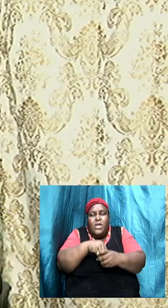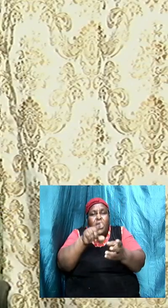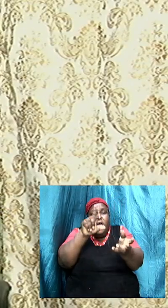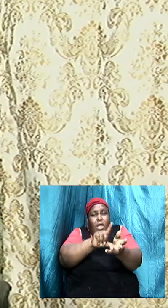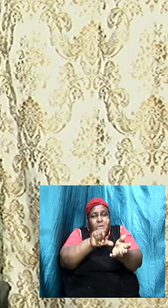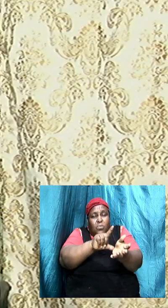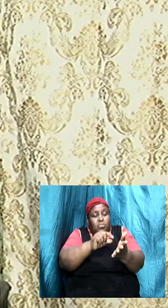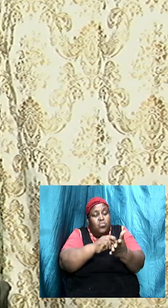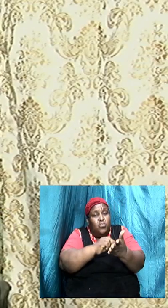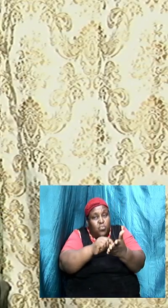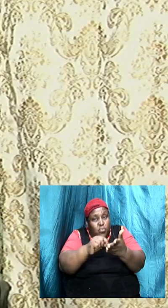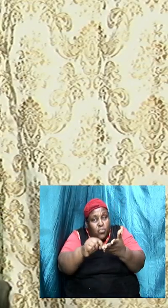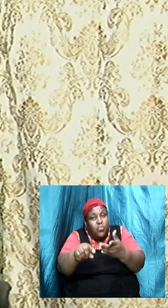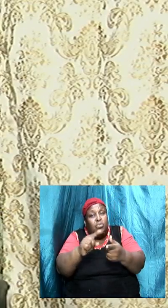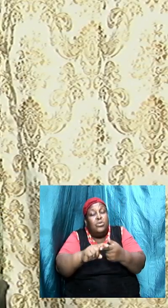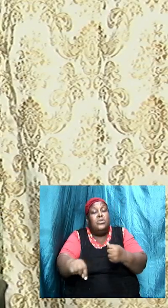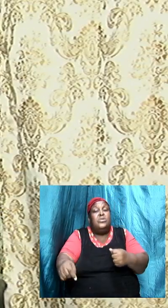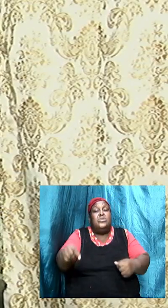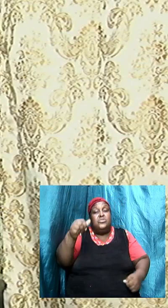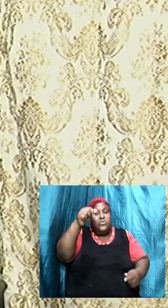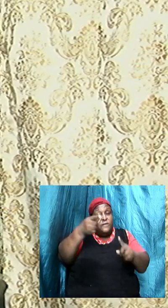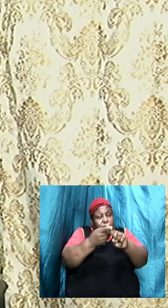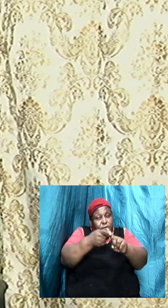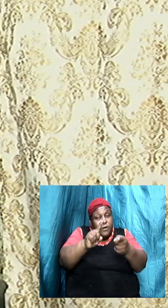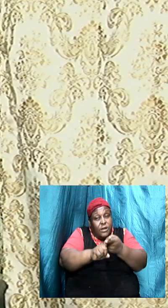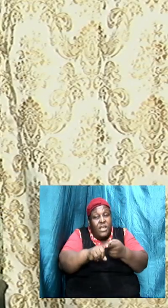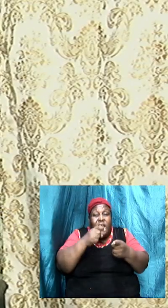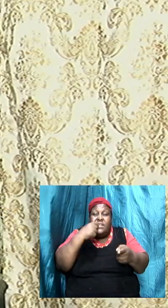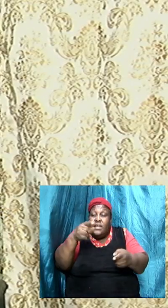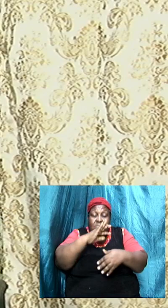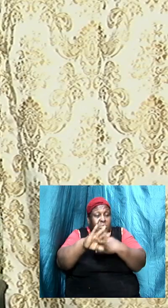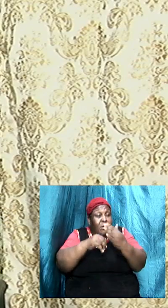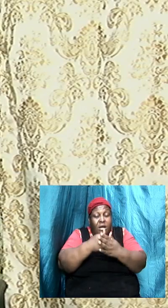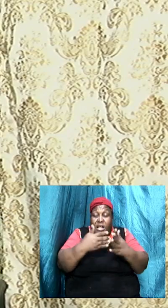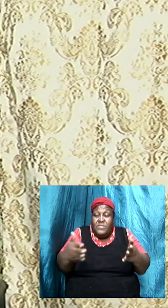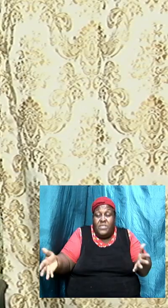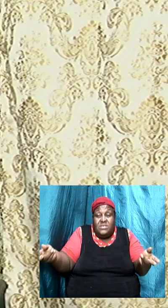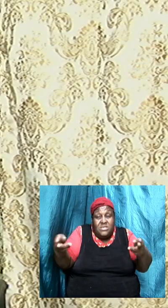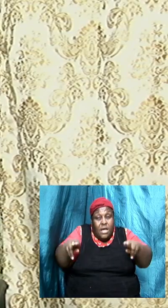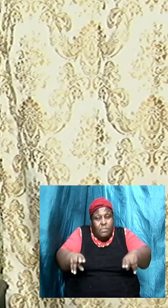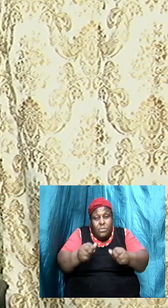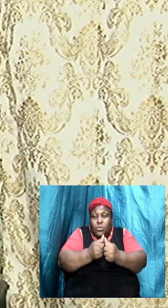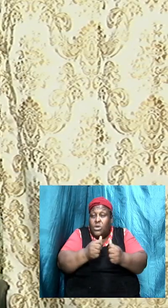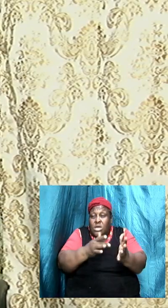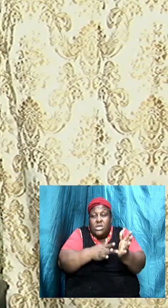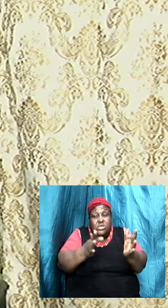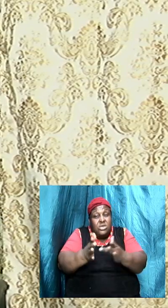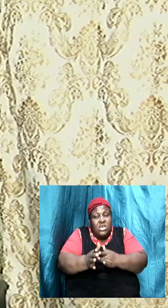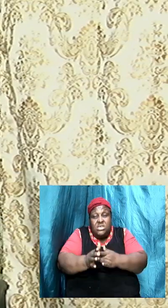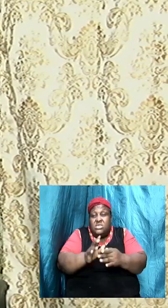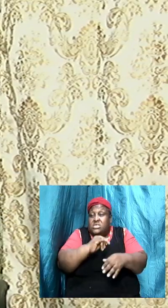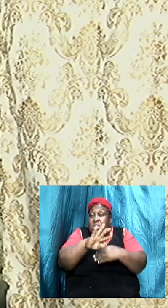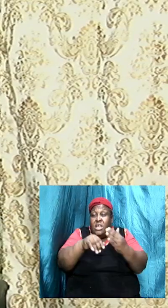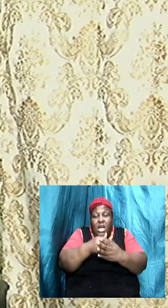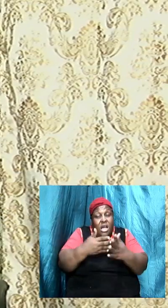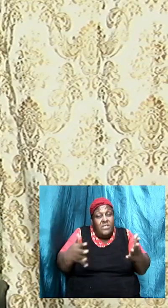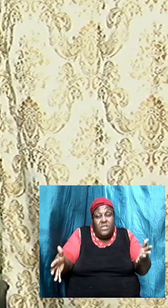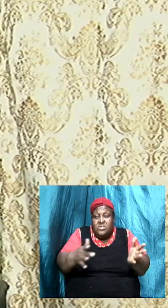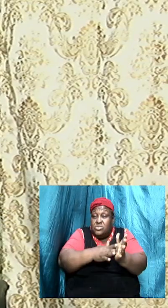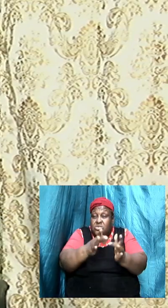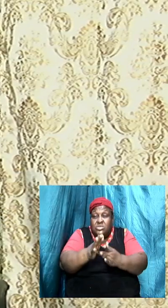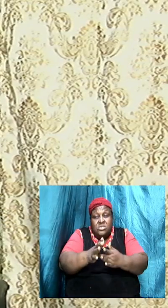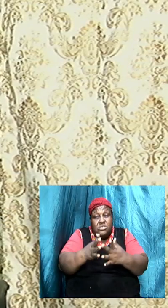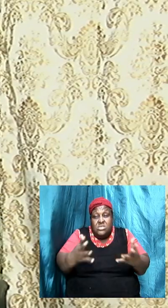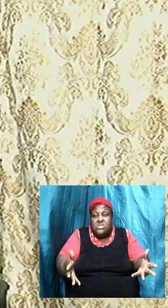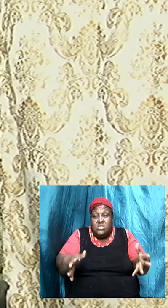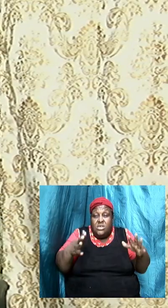to him and tell him all the things that happened with Jesus and all the things that Jesus did.